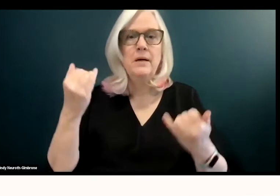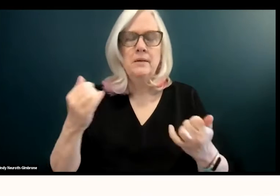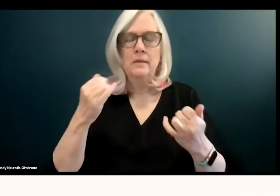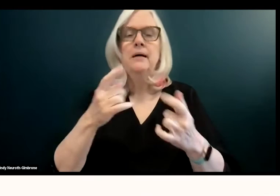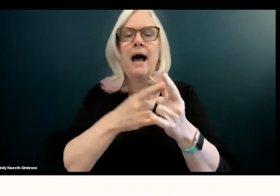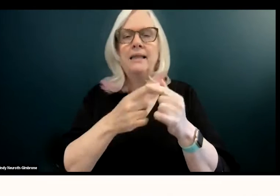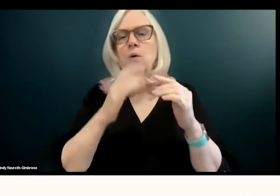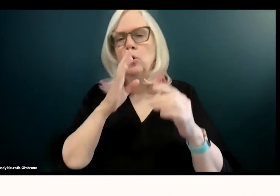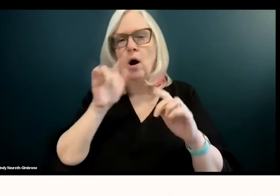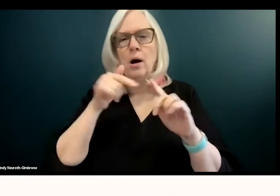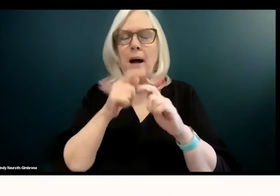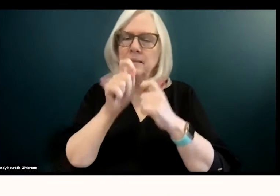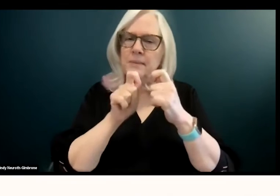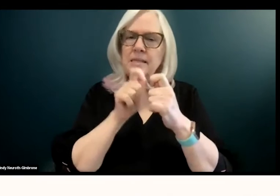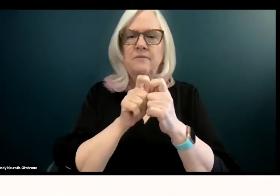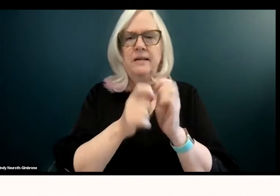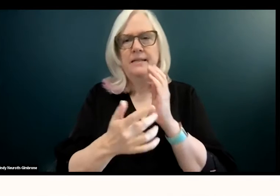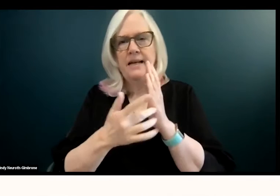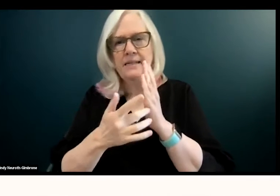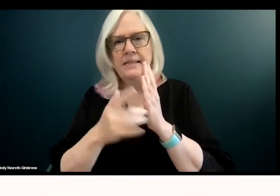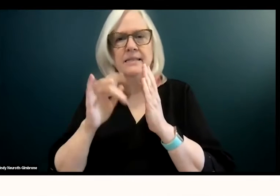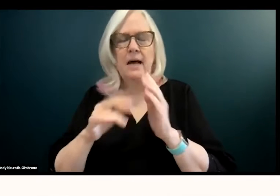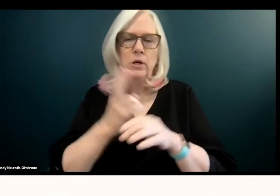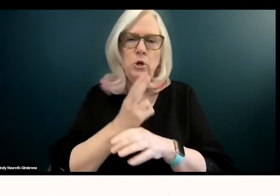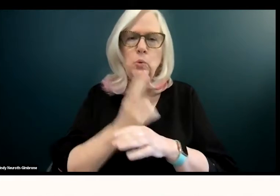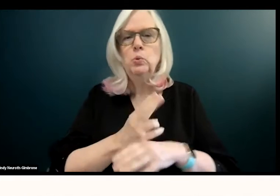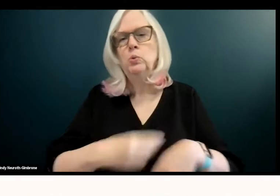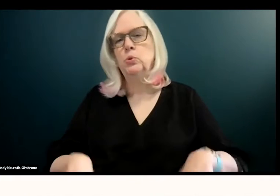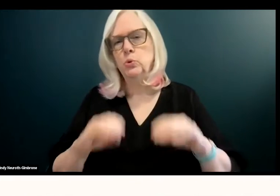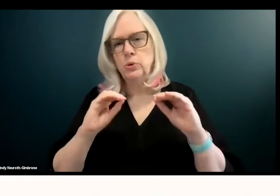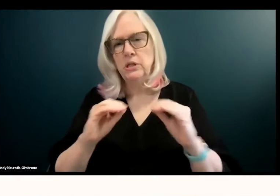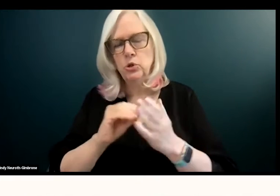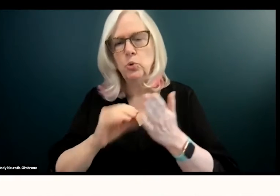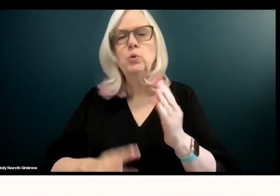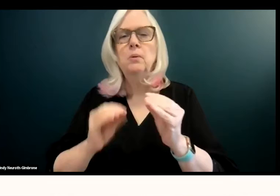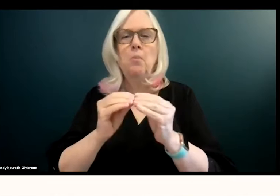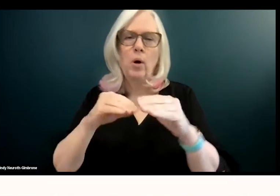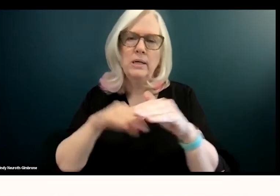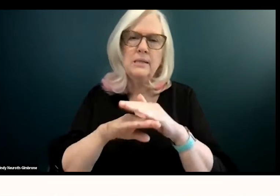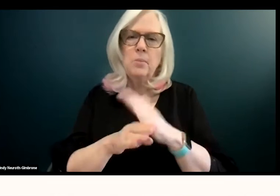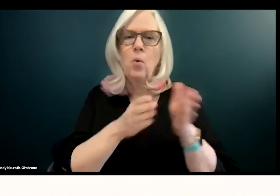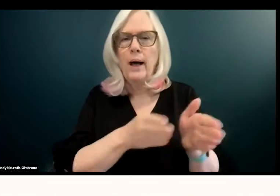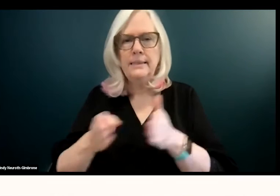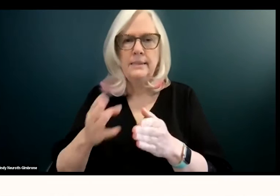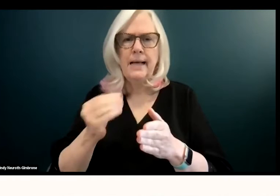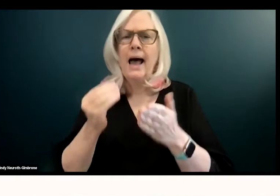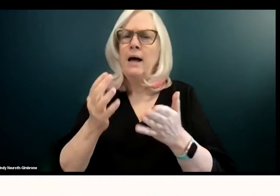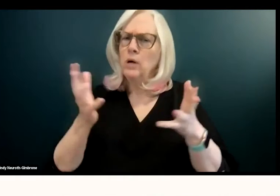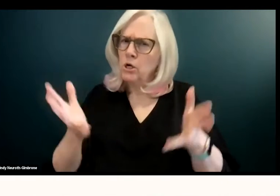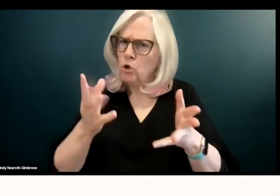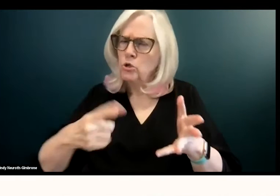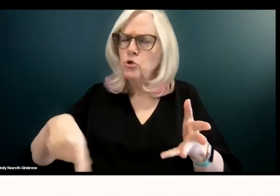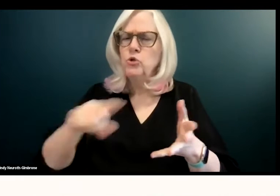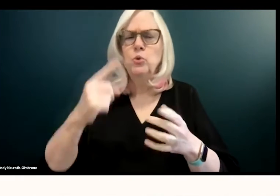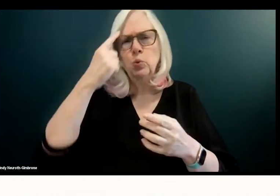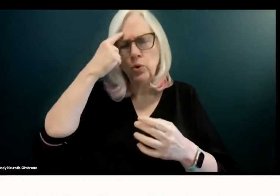information literacy to students in a more accessible way. Finally, we implore you to think about how you use or could use some